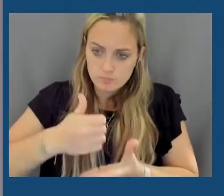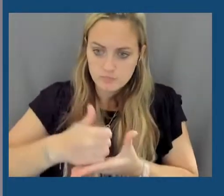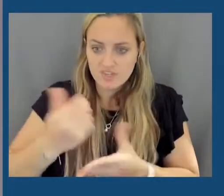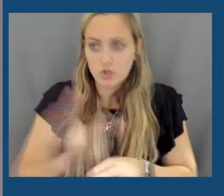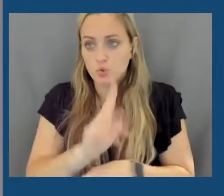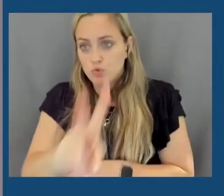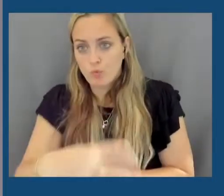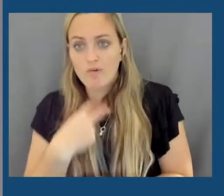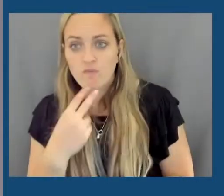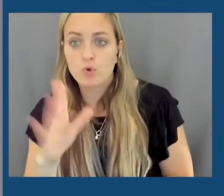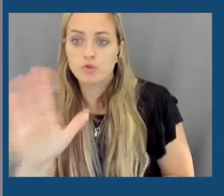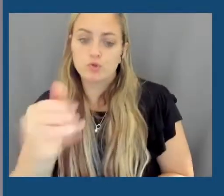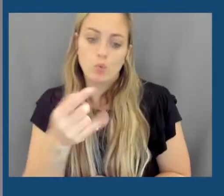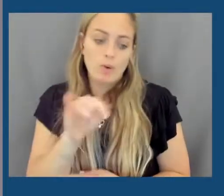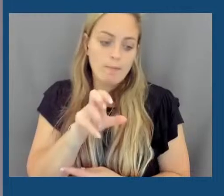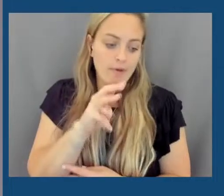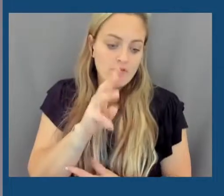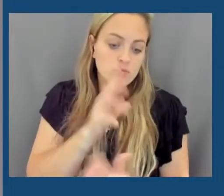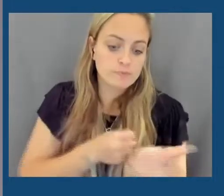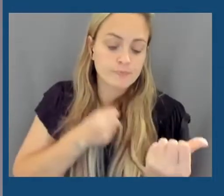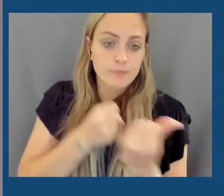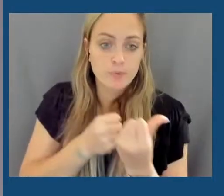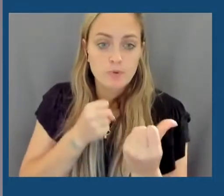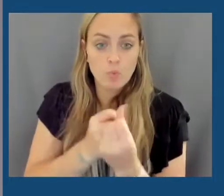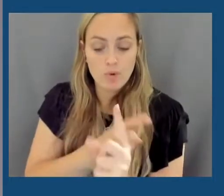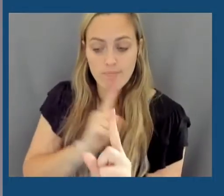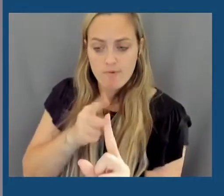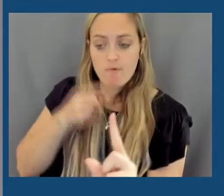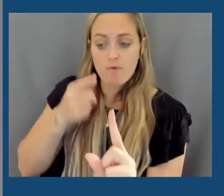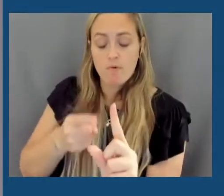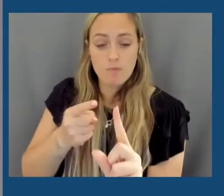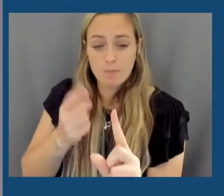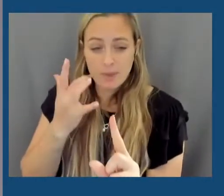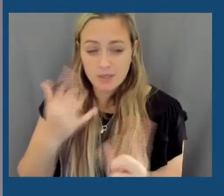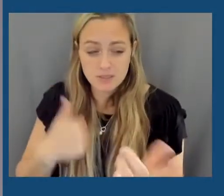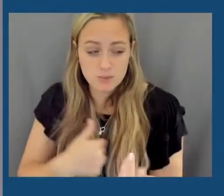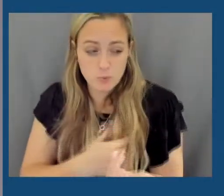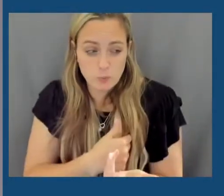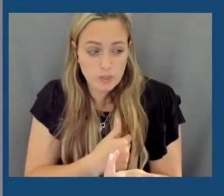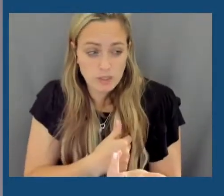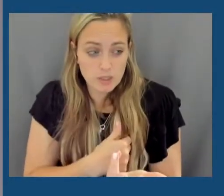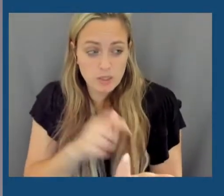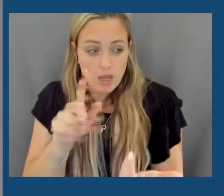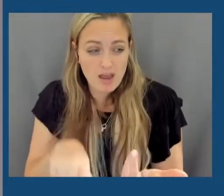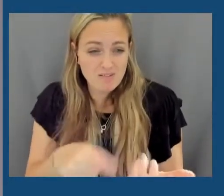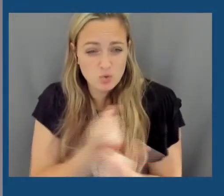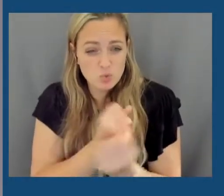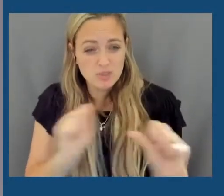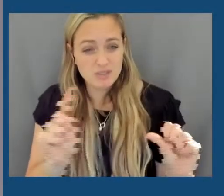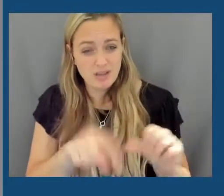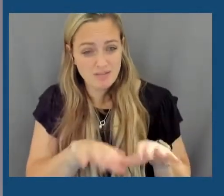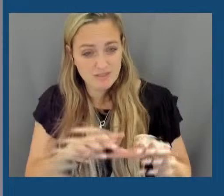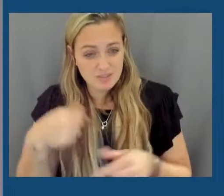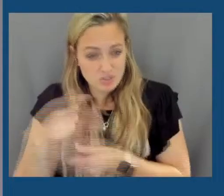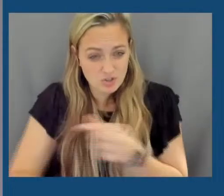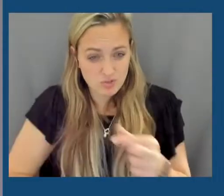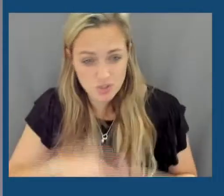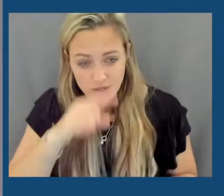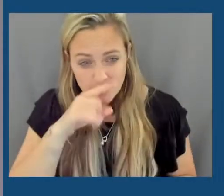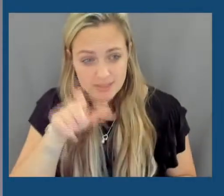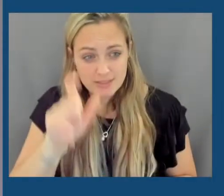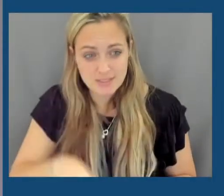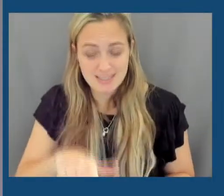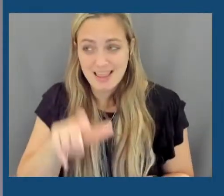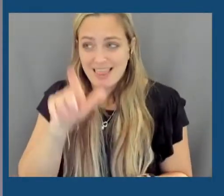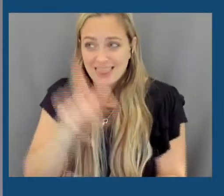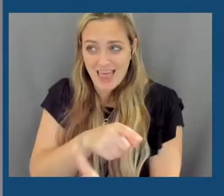voices, your platforms to support this, because we have to save this generation of kids. That's what's